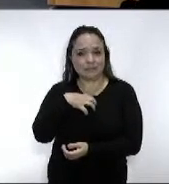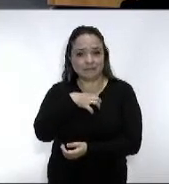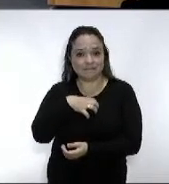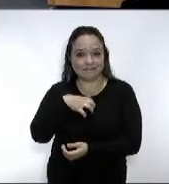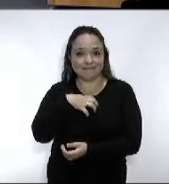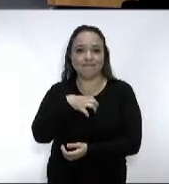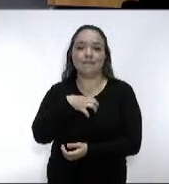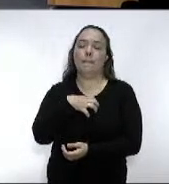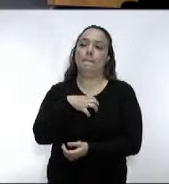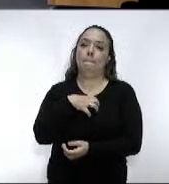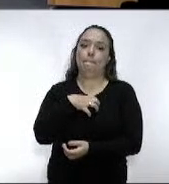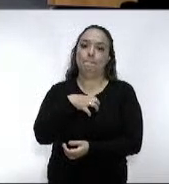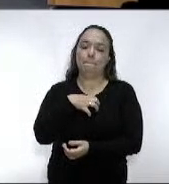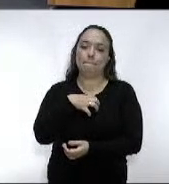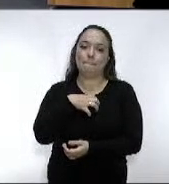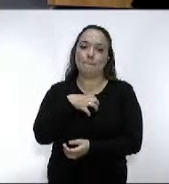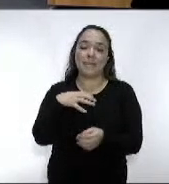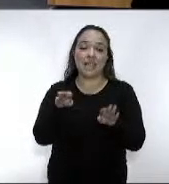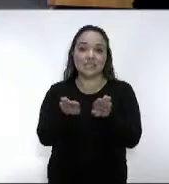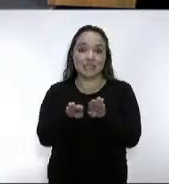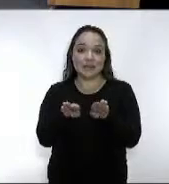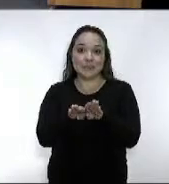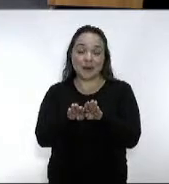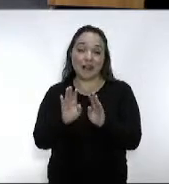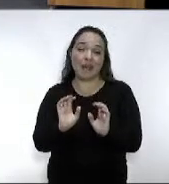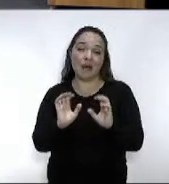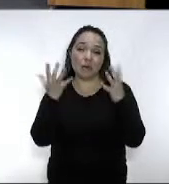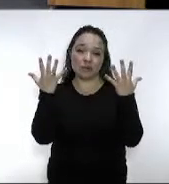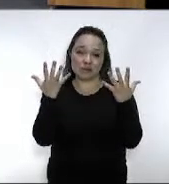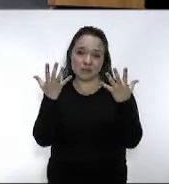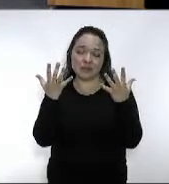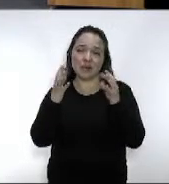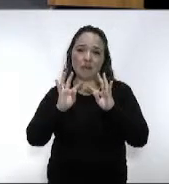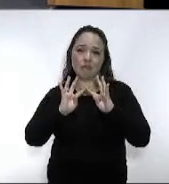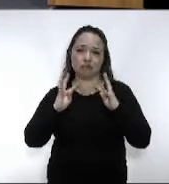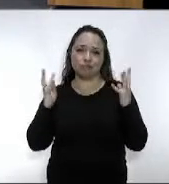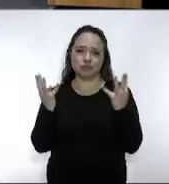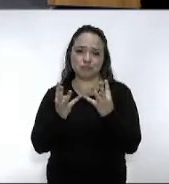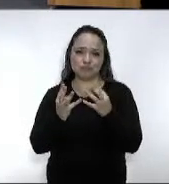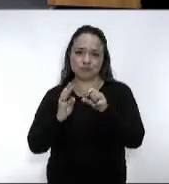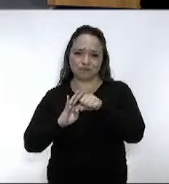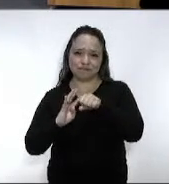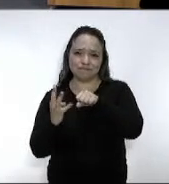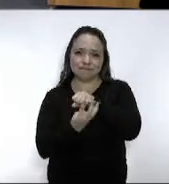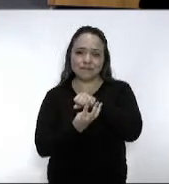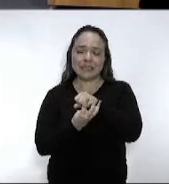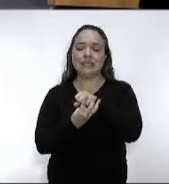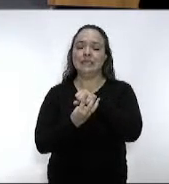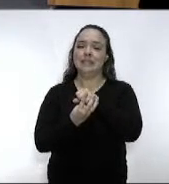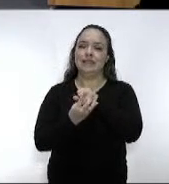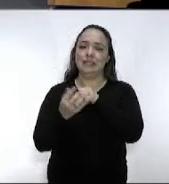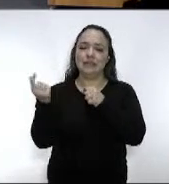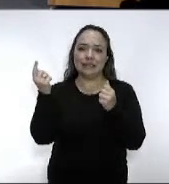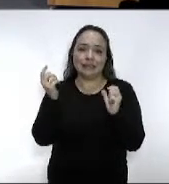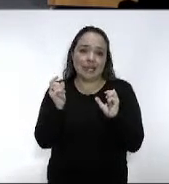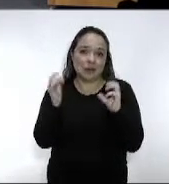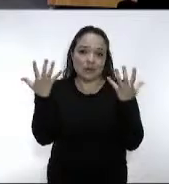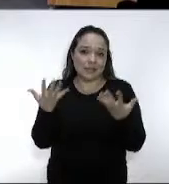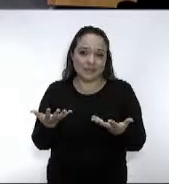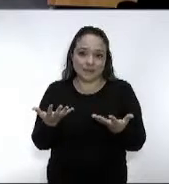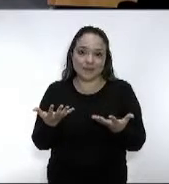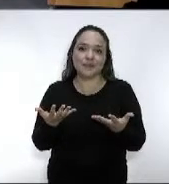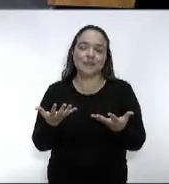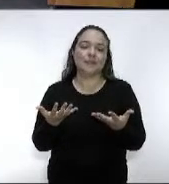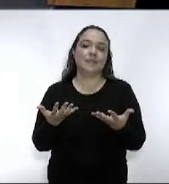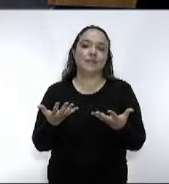some sadness, experiences even more intensified because of all the pandemic that we're still